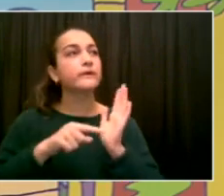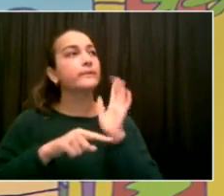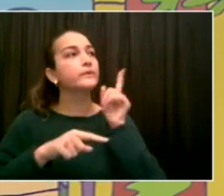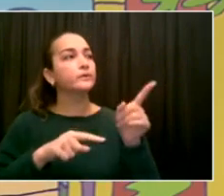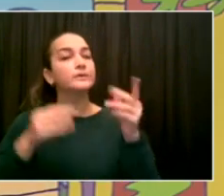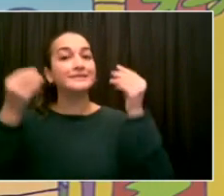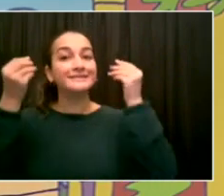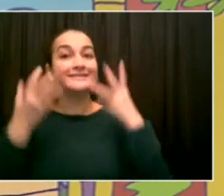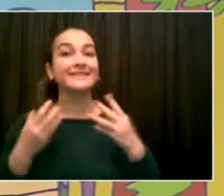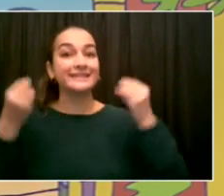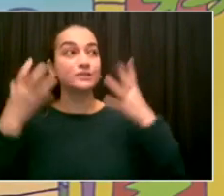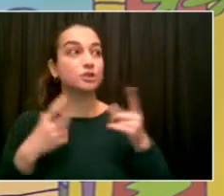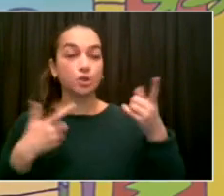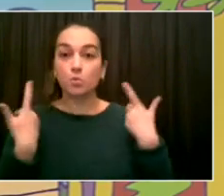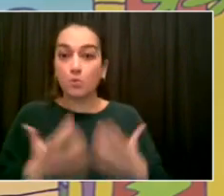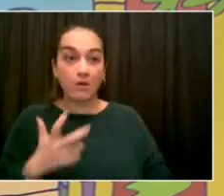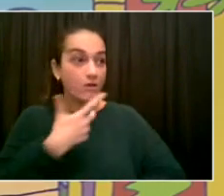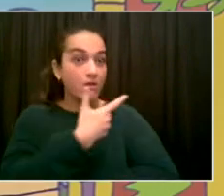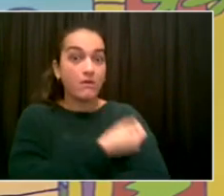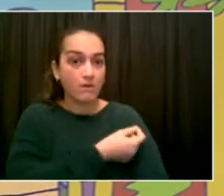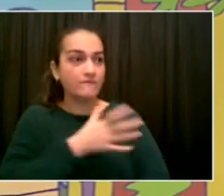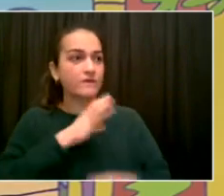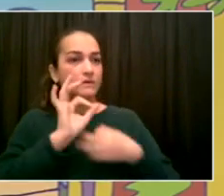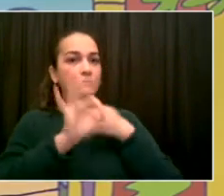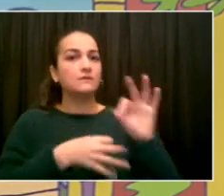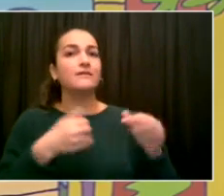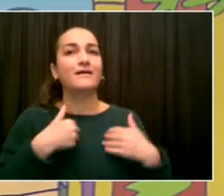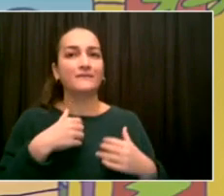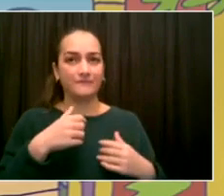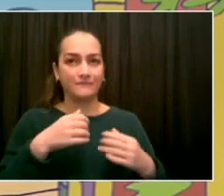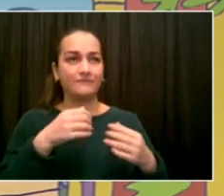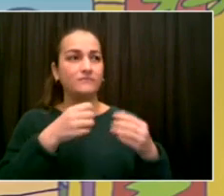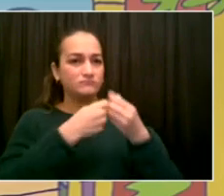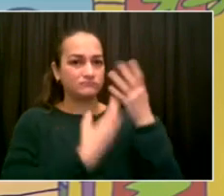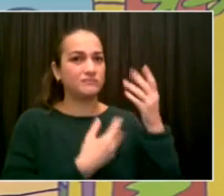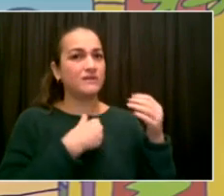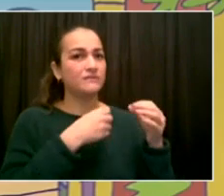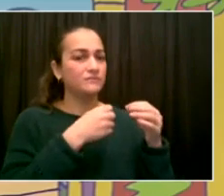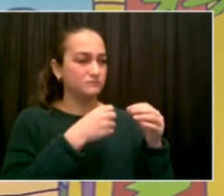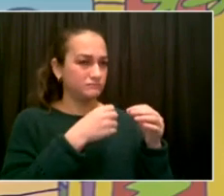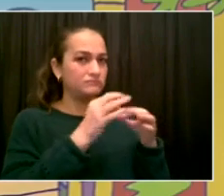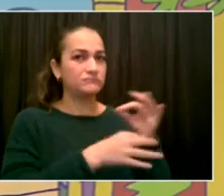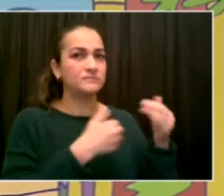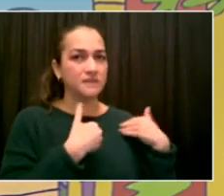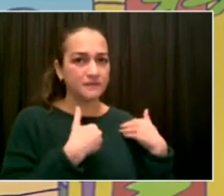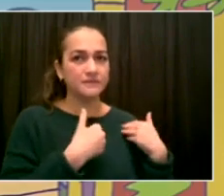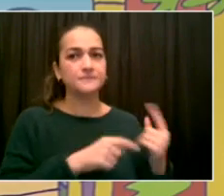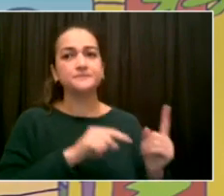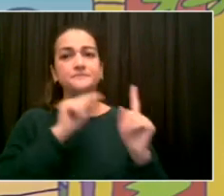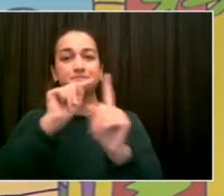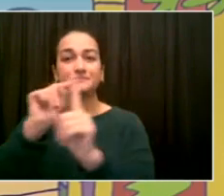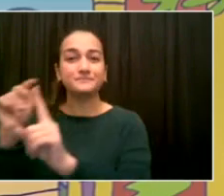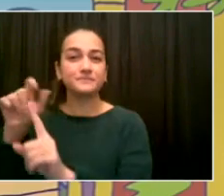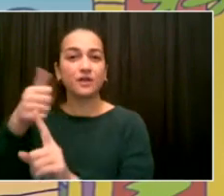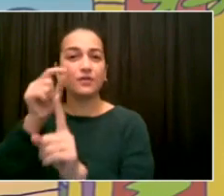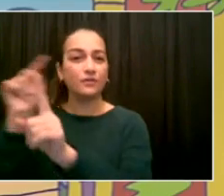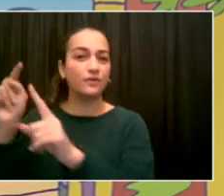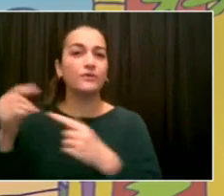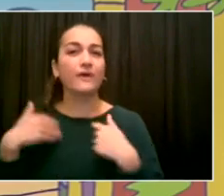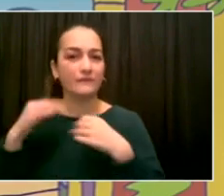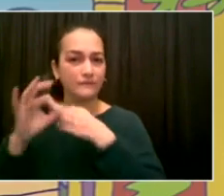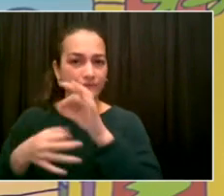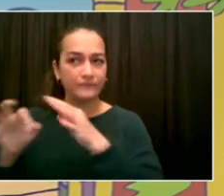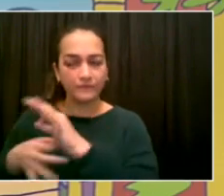reality. It is about overtime. It is about shifting assignments to where there's particular